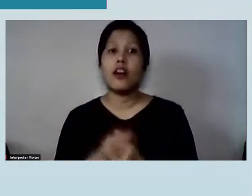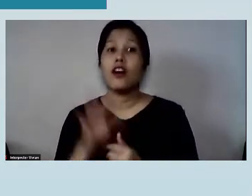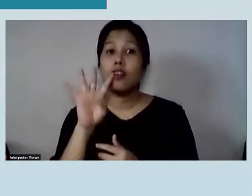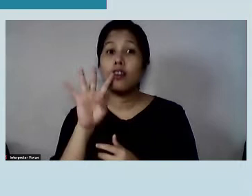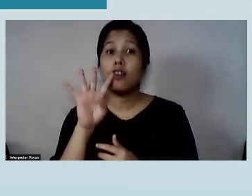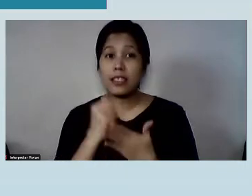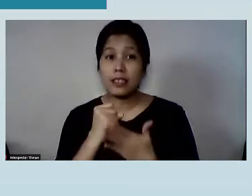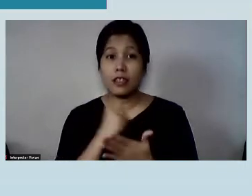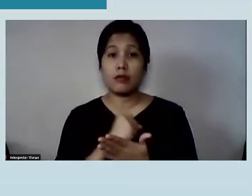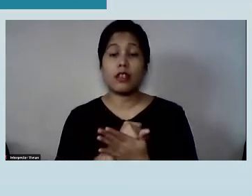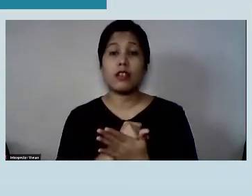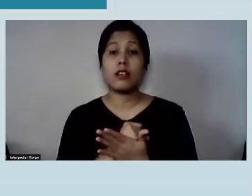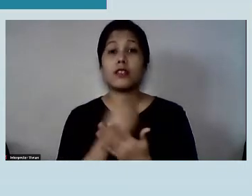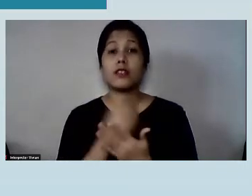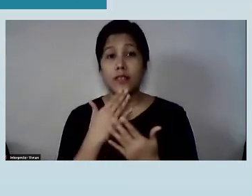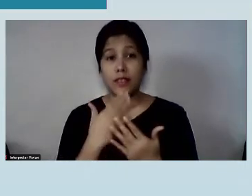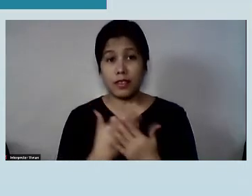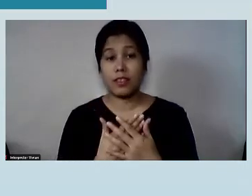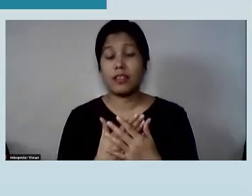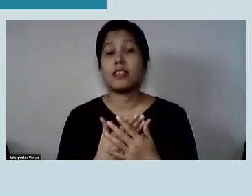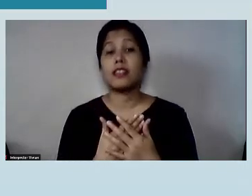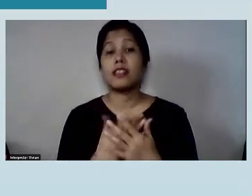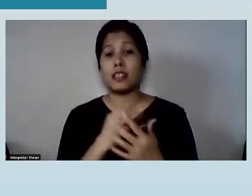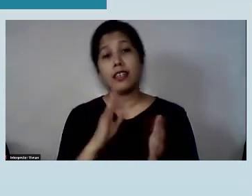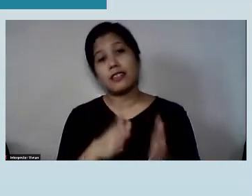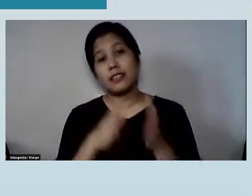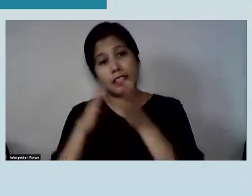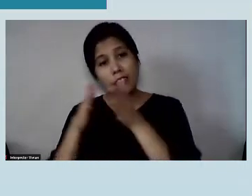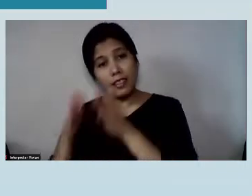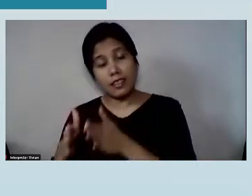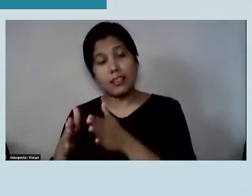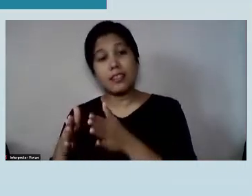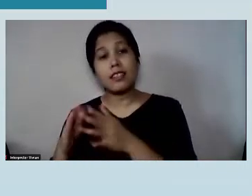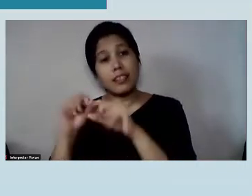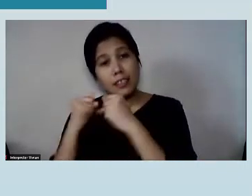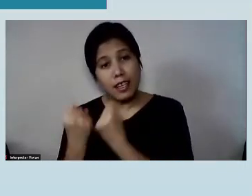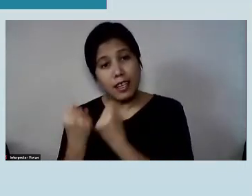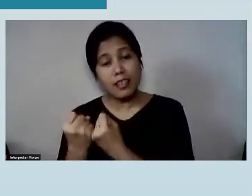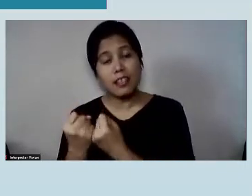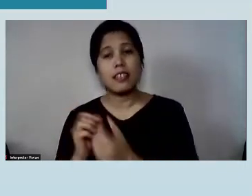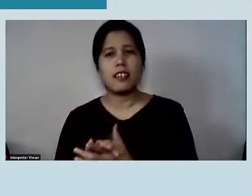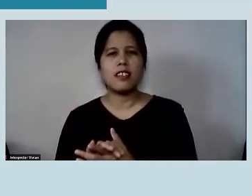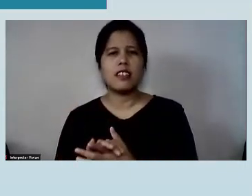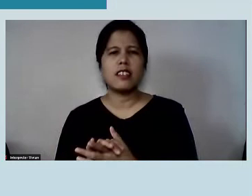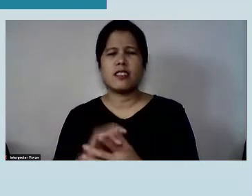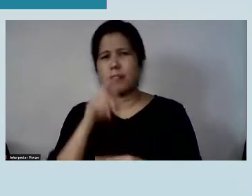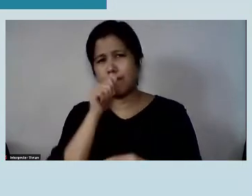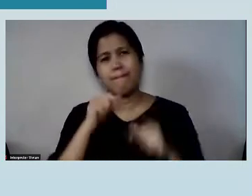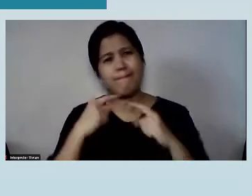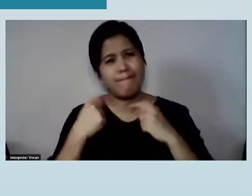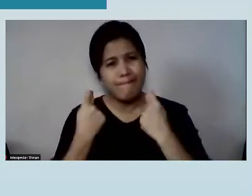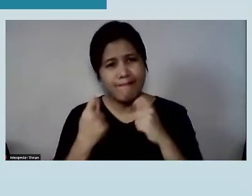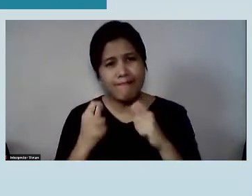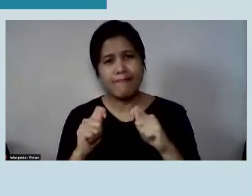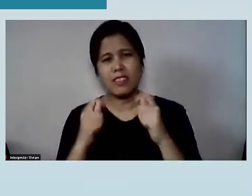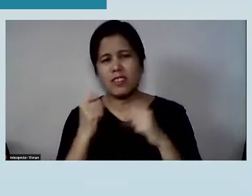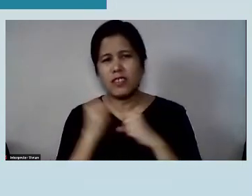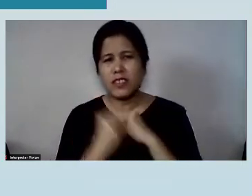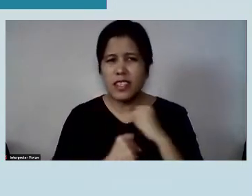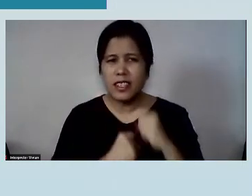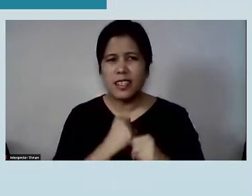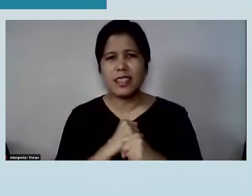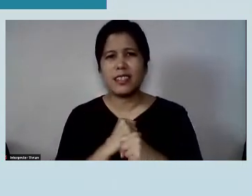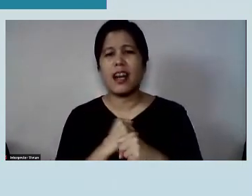now that are good, then the other sort, then shift the next sem. So this was really a struggle and I didn't know. And because I